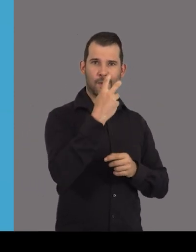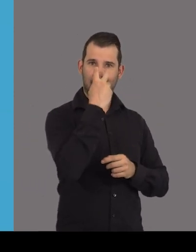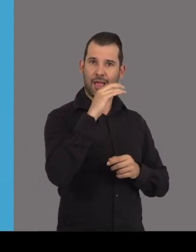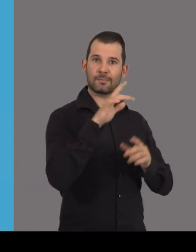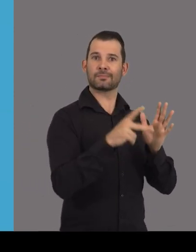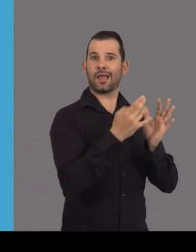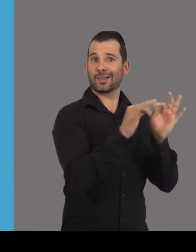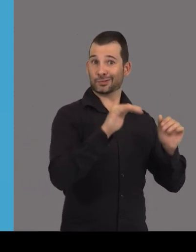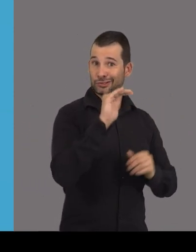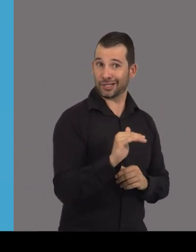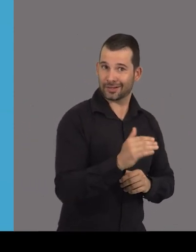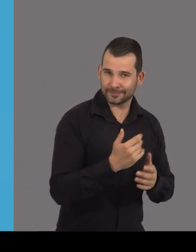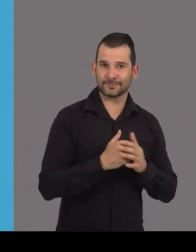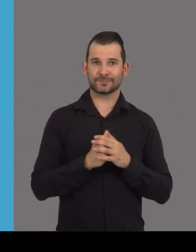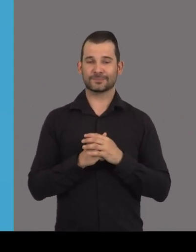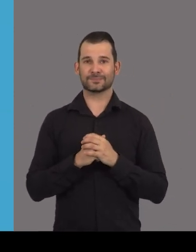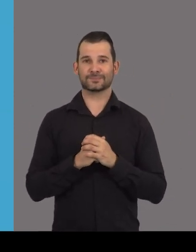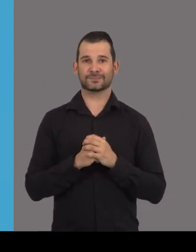and bilingual child.